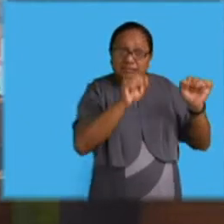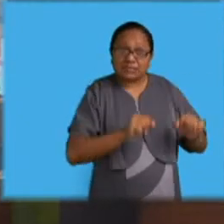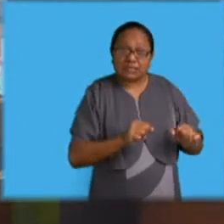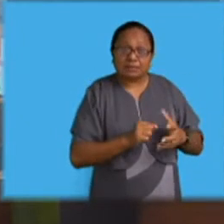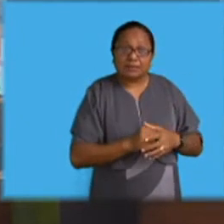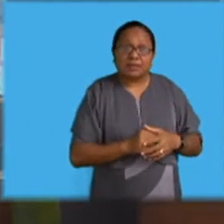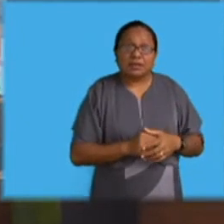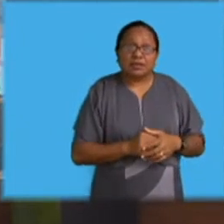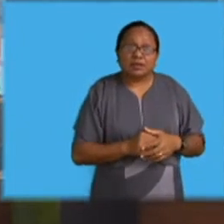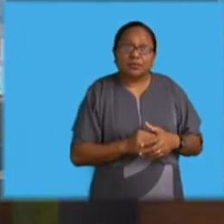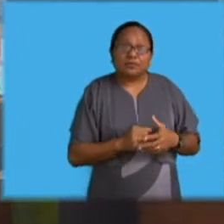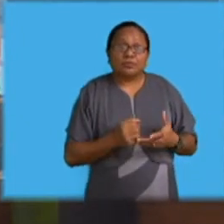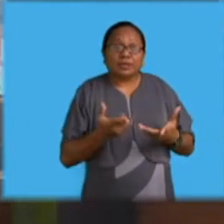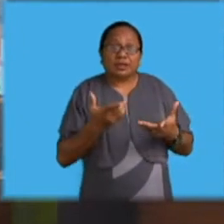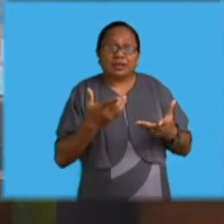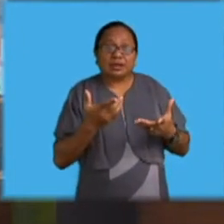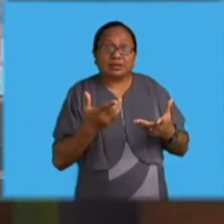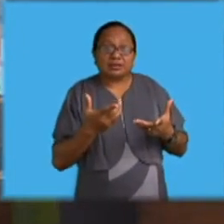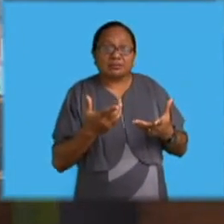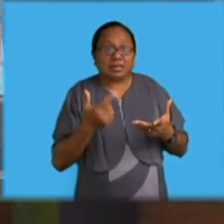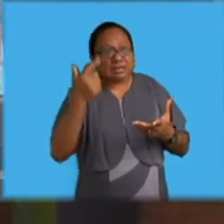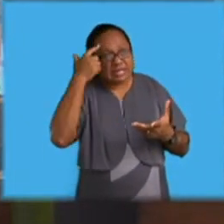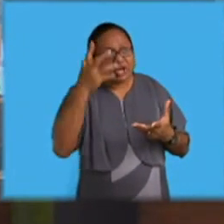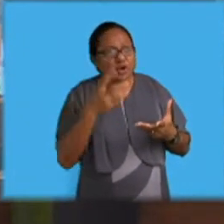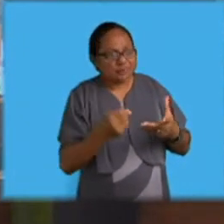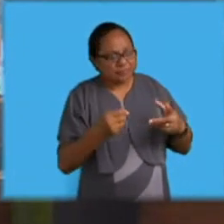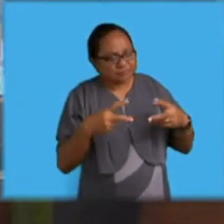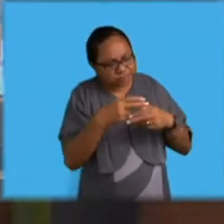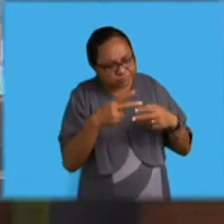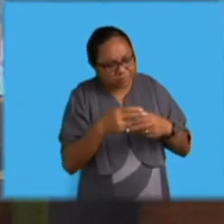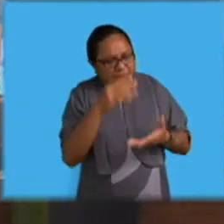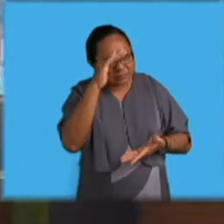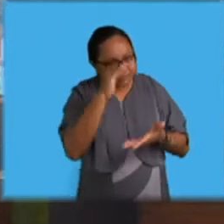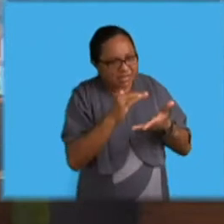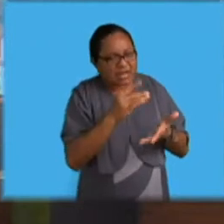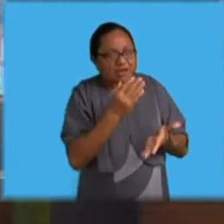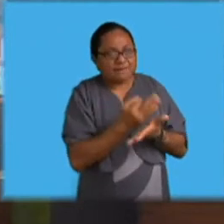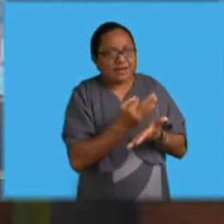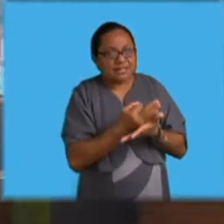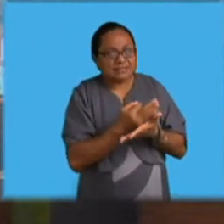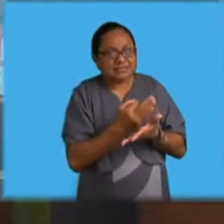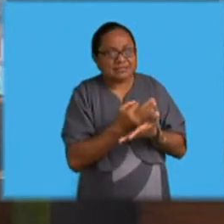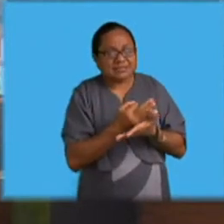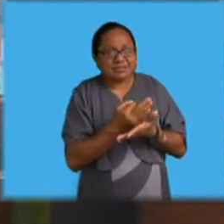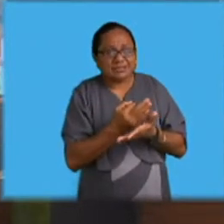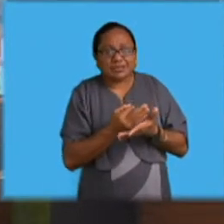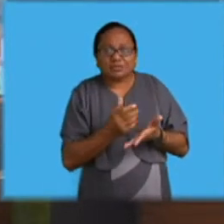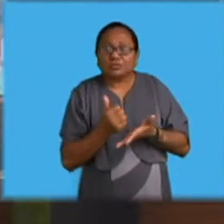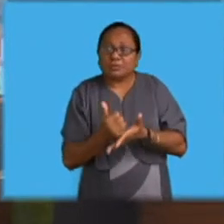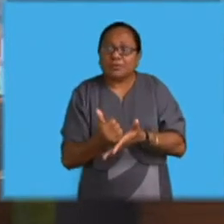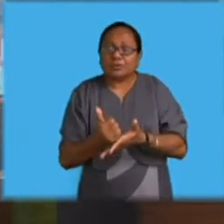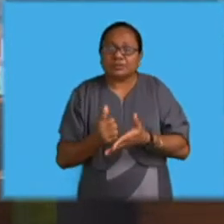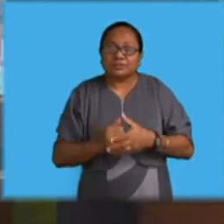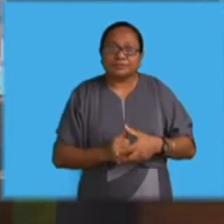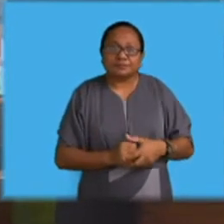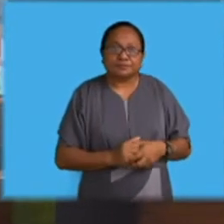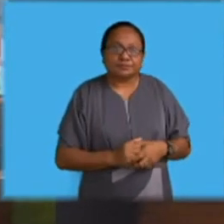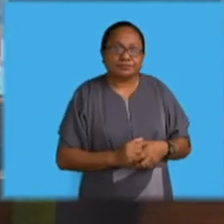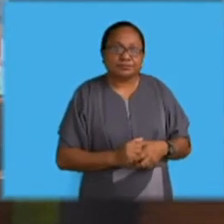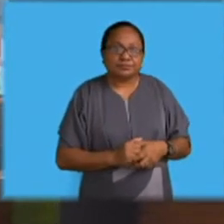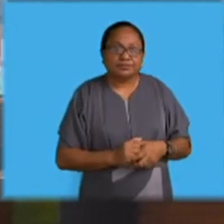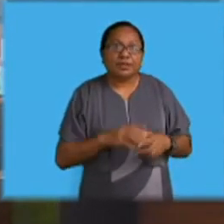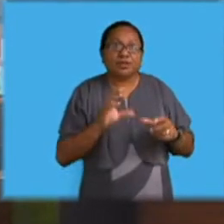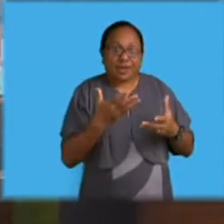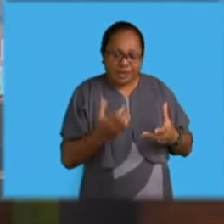possibilities of decreasing or cutting funds for extracurricular activities through the free education, our Ministry is making